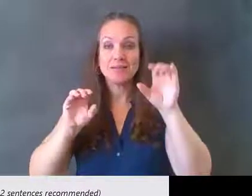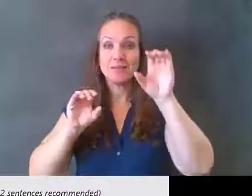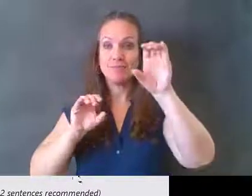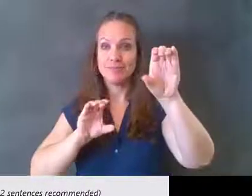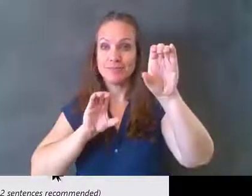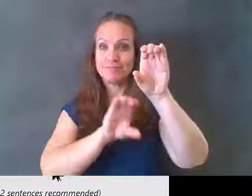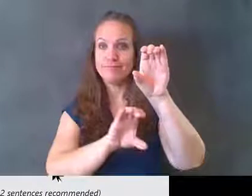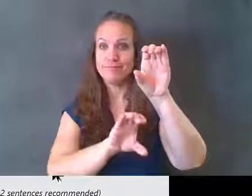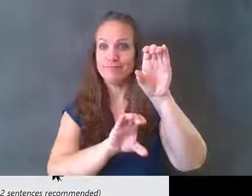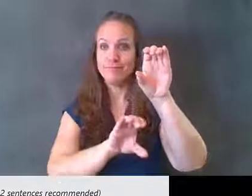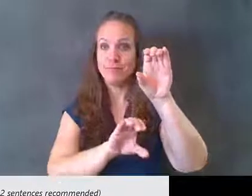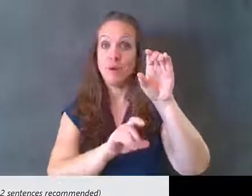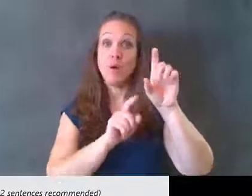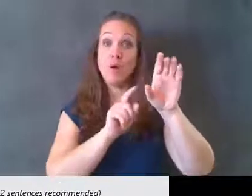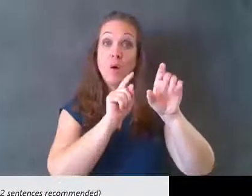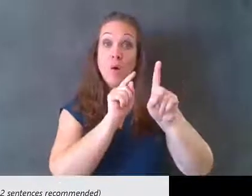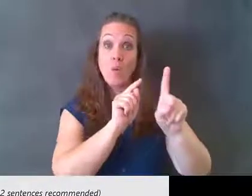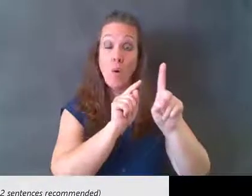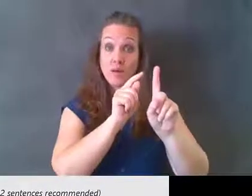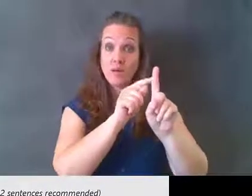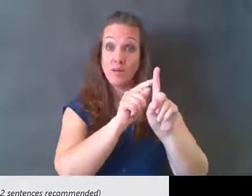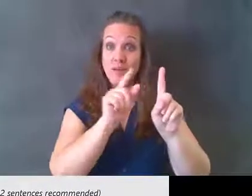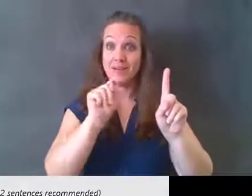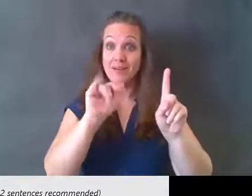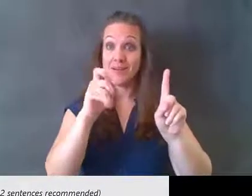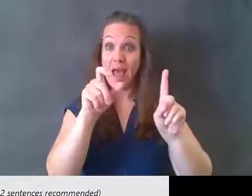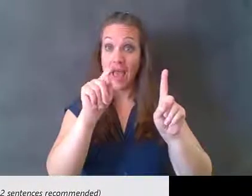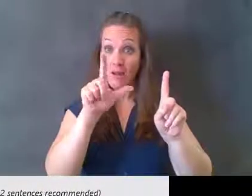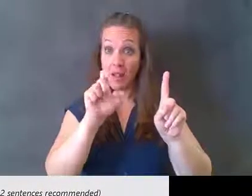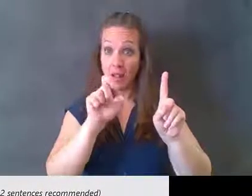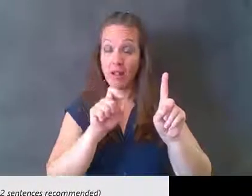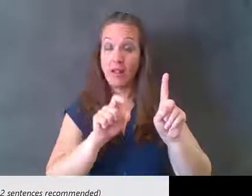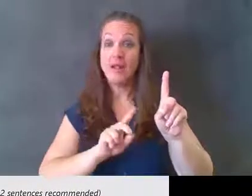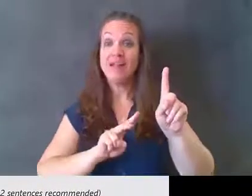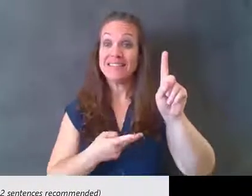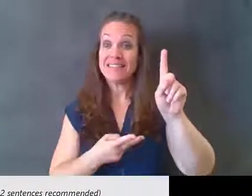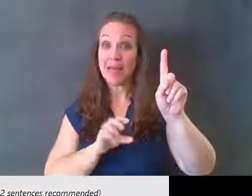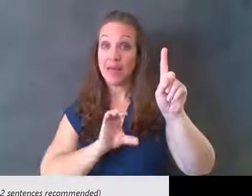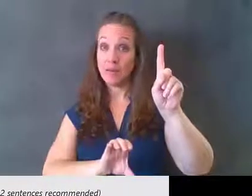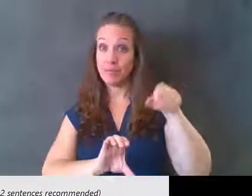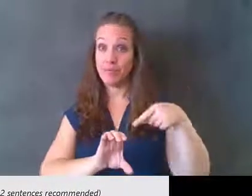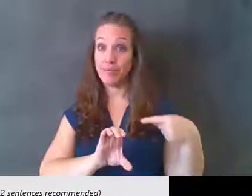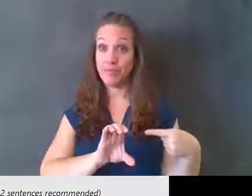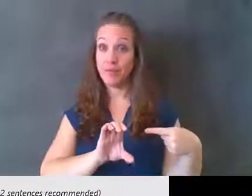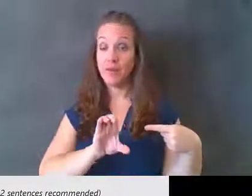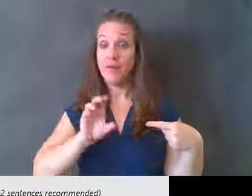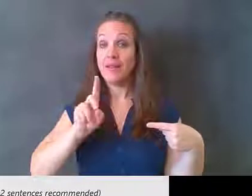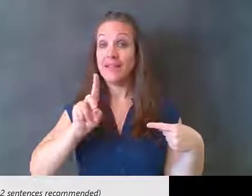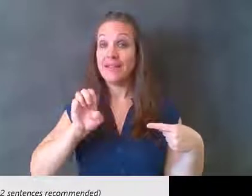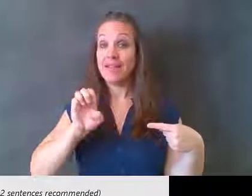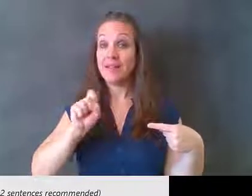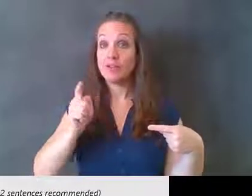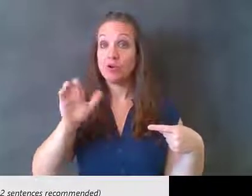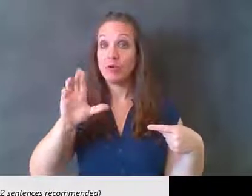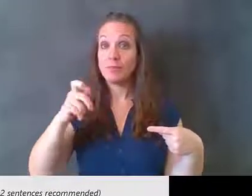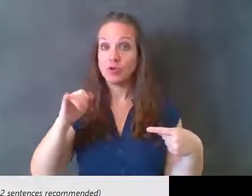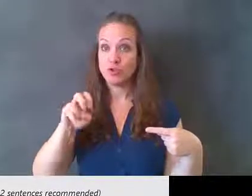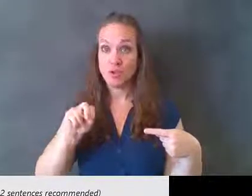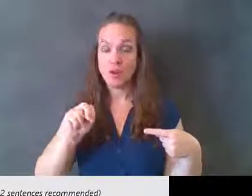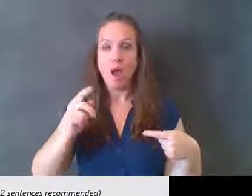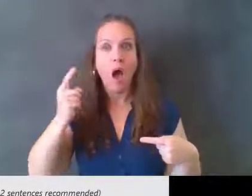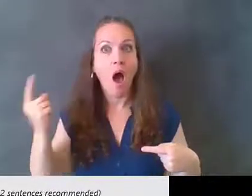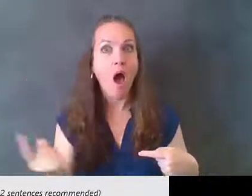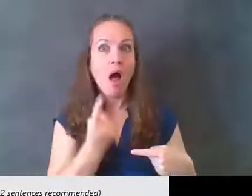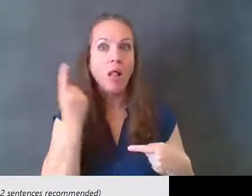be one that says title, and then a second one that says description. Always enter your alt text in the